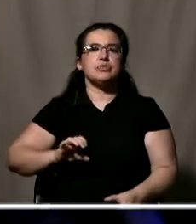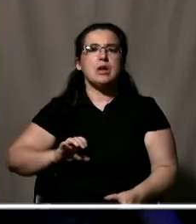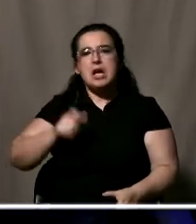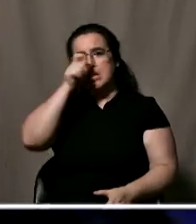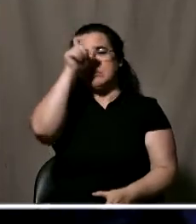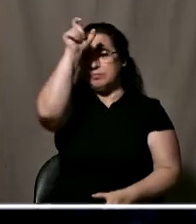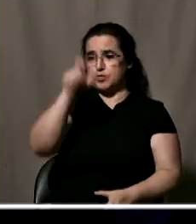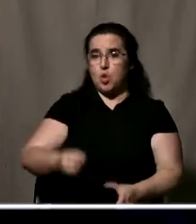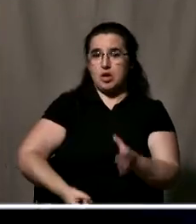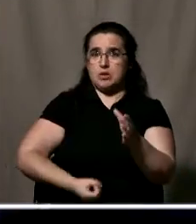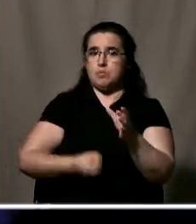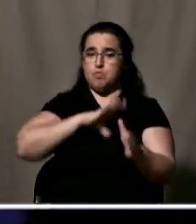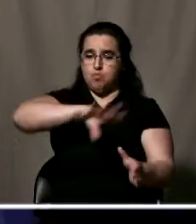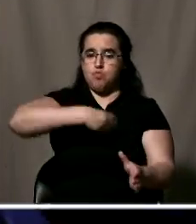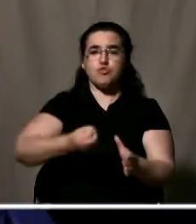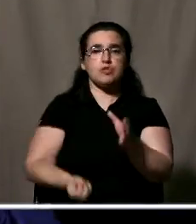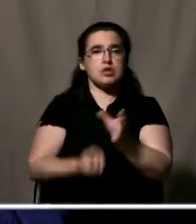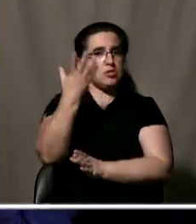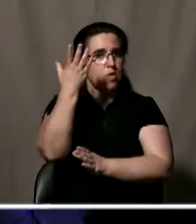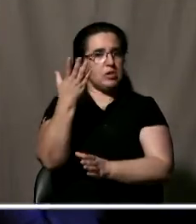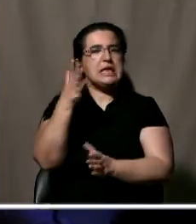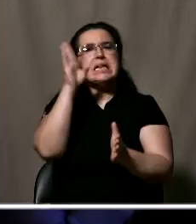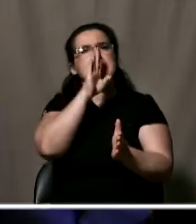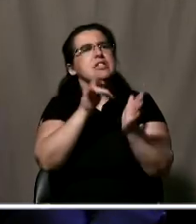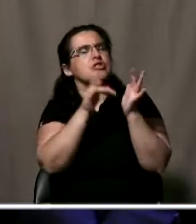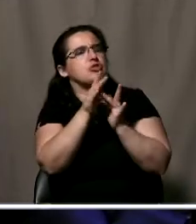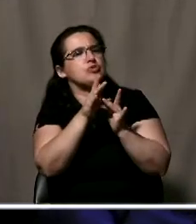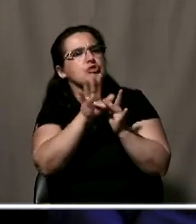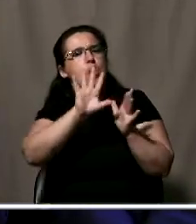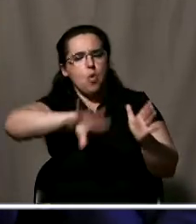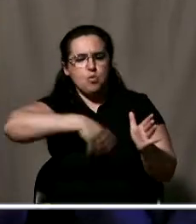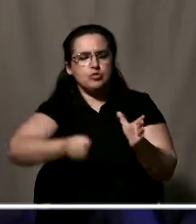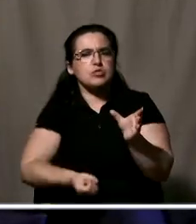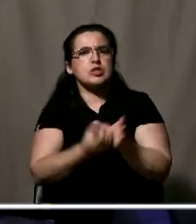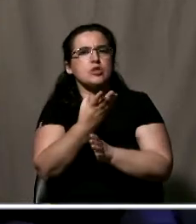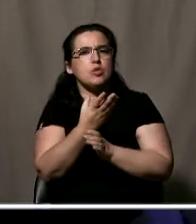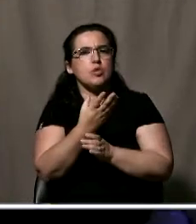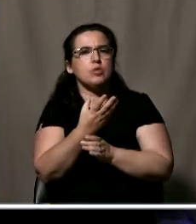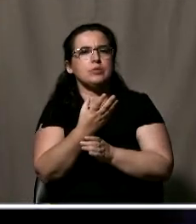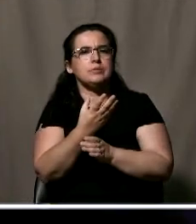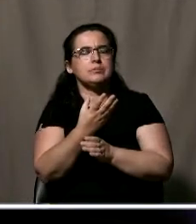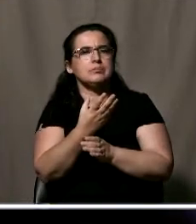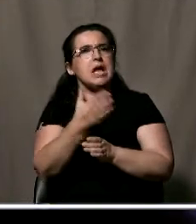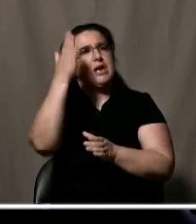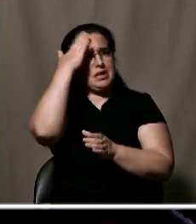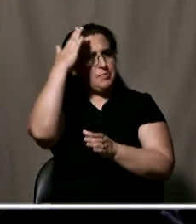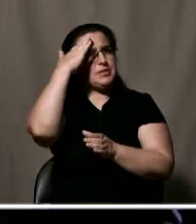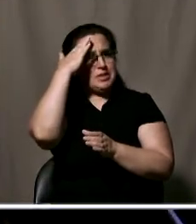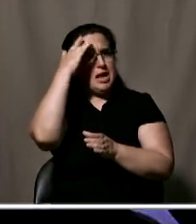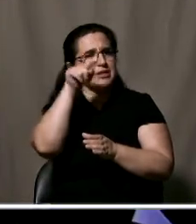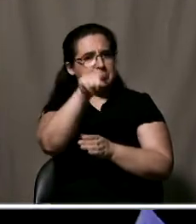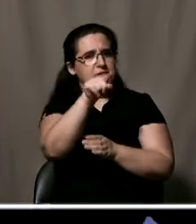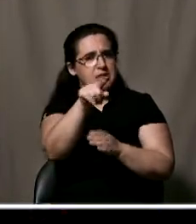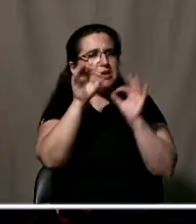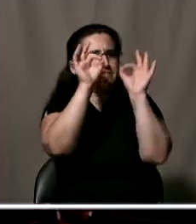If Jesus has made the world. Se Jesus fez o mundo. He is well capable of taking care of you. Ele é muito capaz de tomar conta de cada